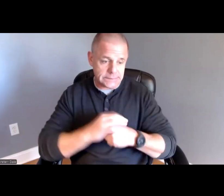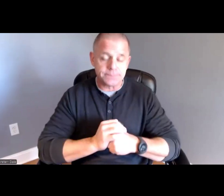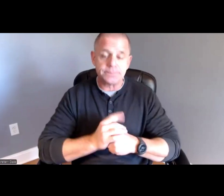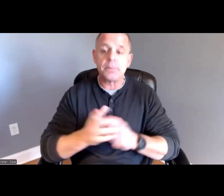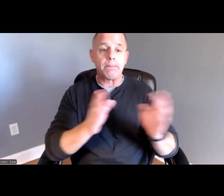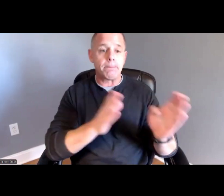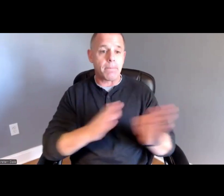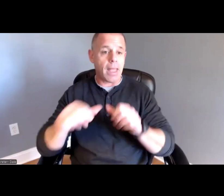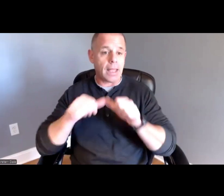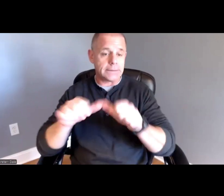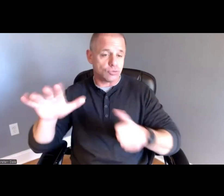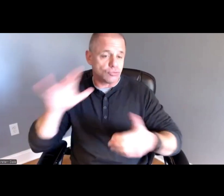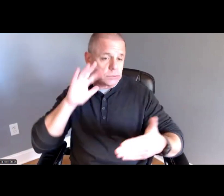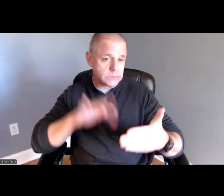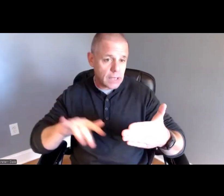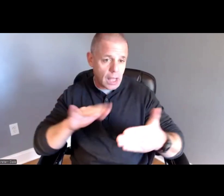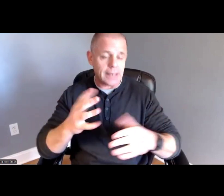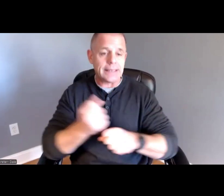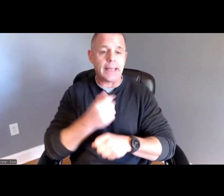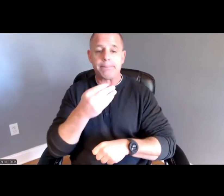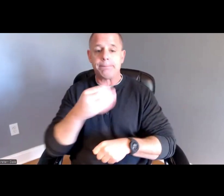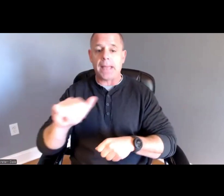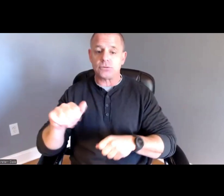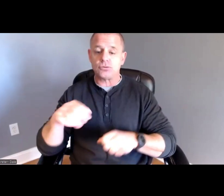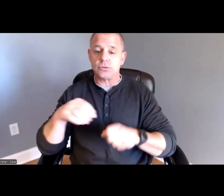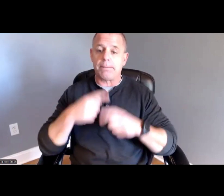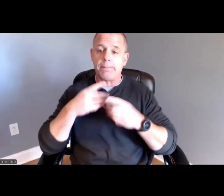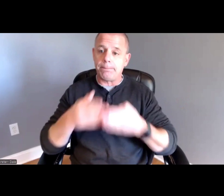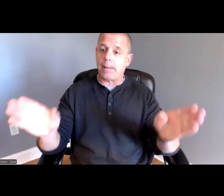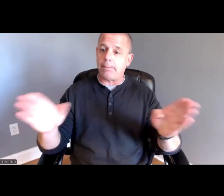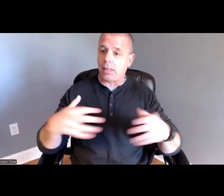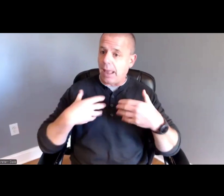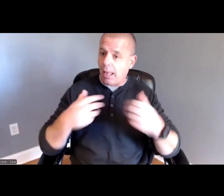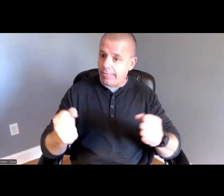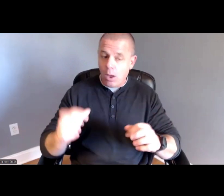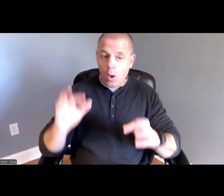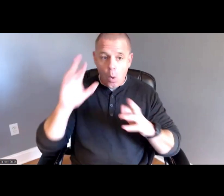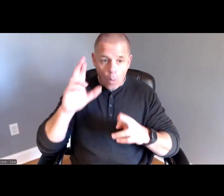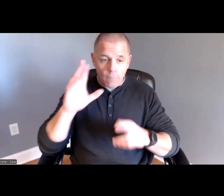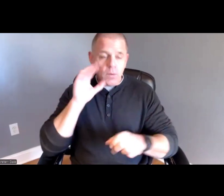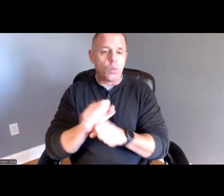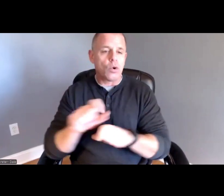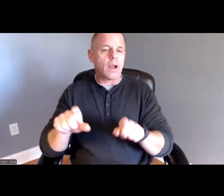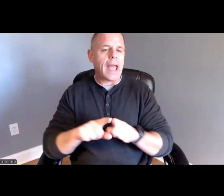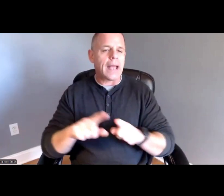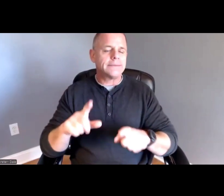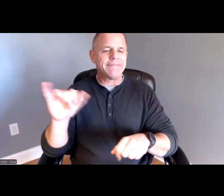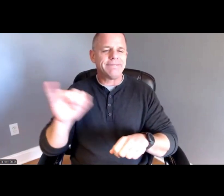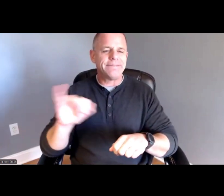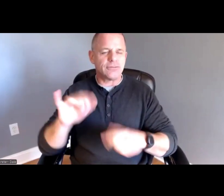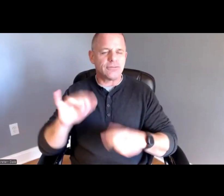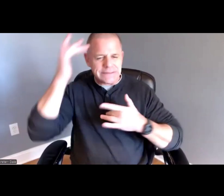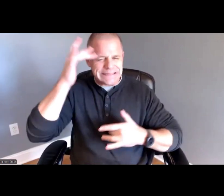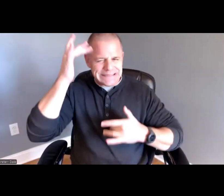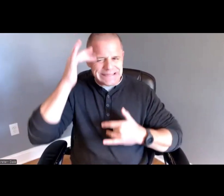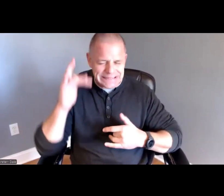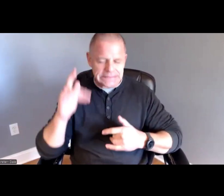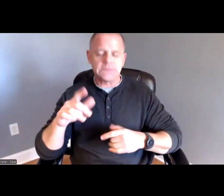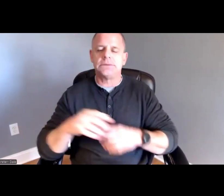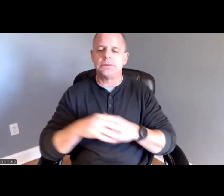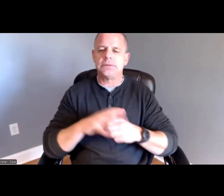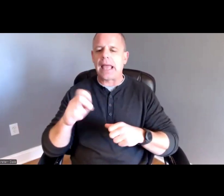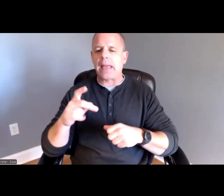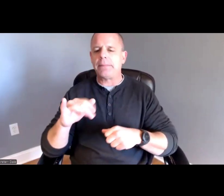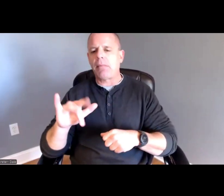continue her studies to receive a master's in public health and hopefully work as an infectious disease epidemiologist. And we